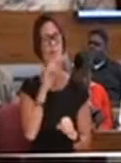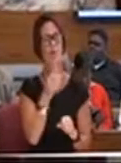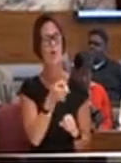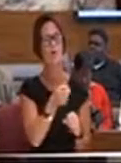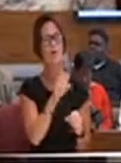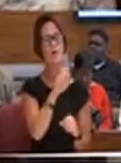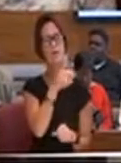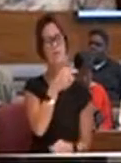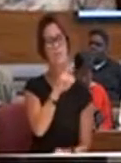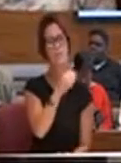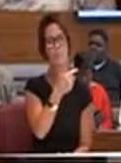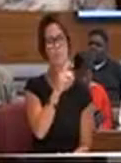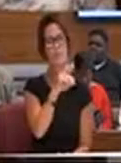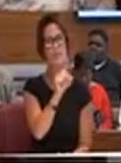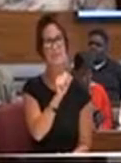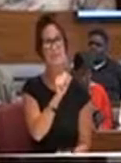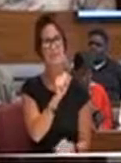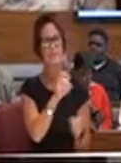7.